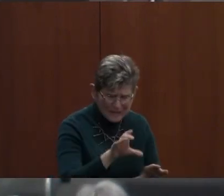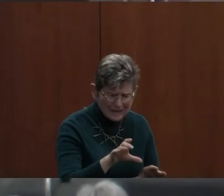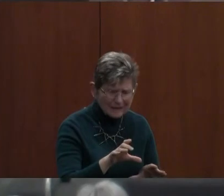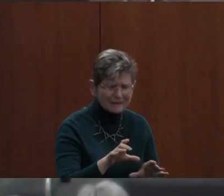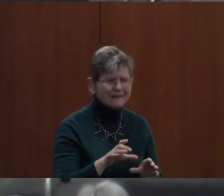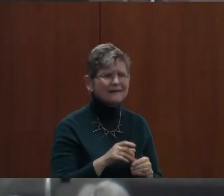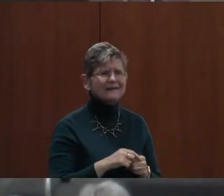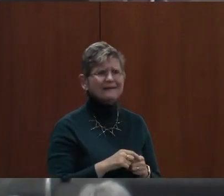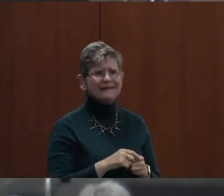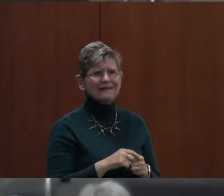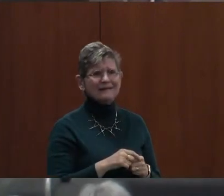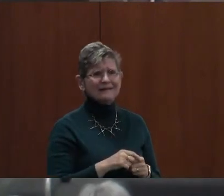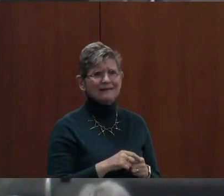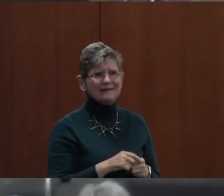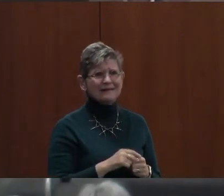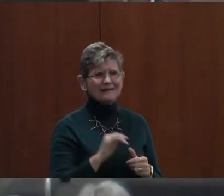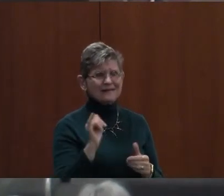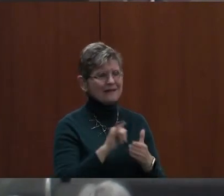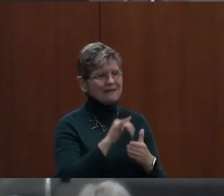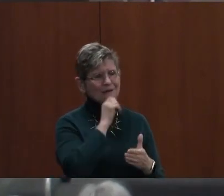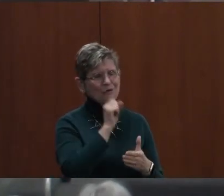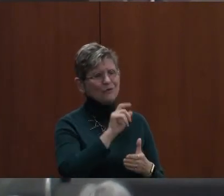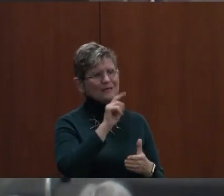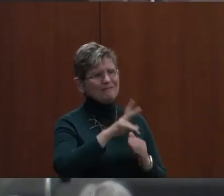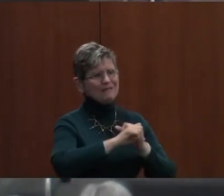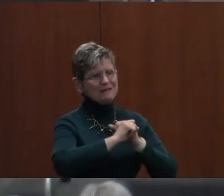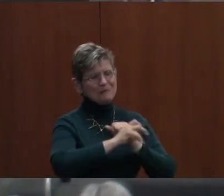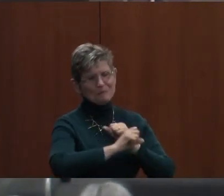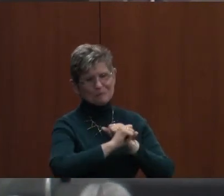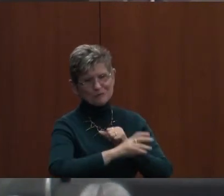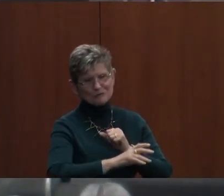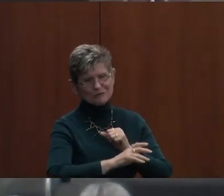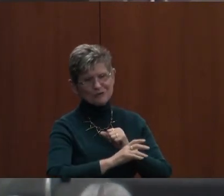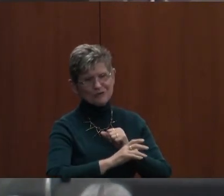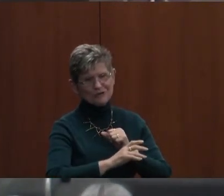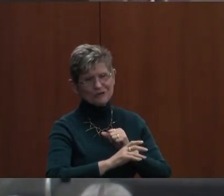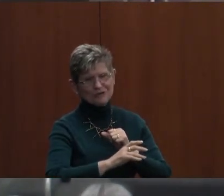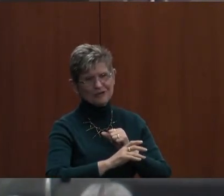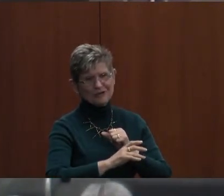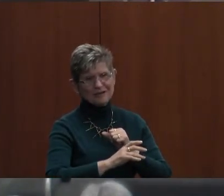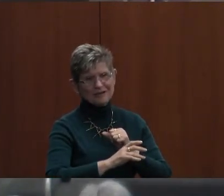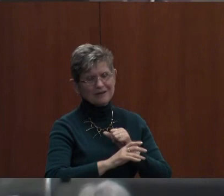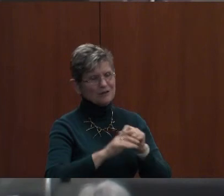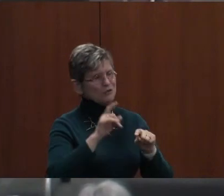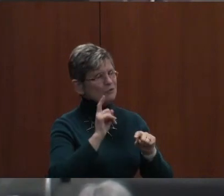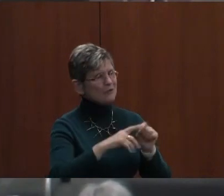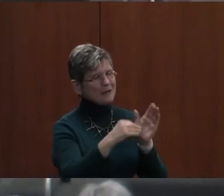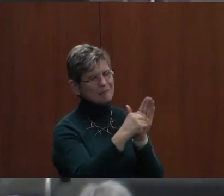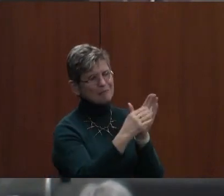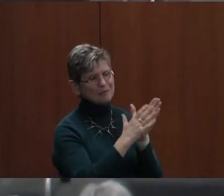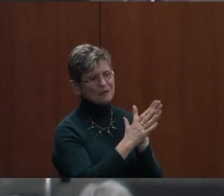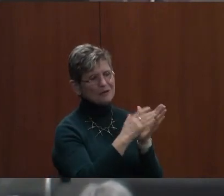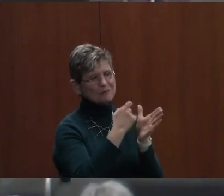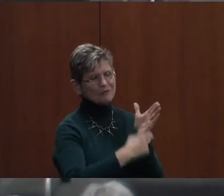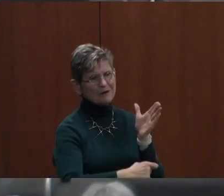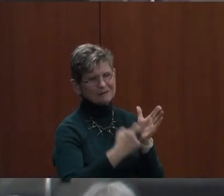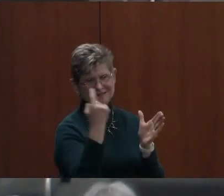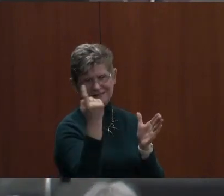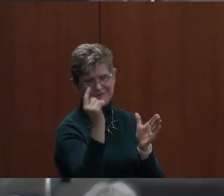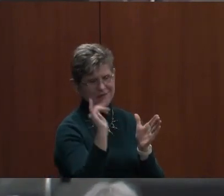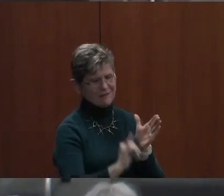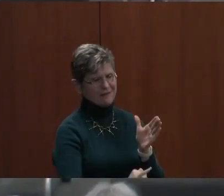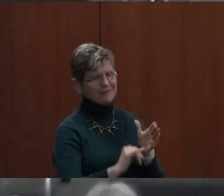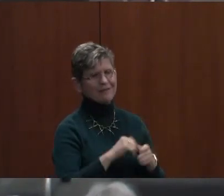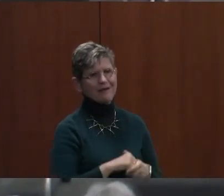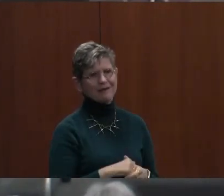everything, it's like that old TV commercial. It's priceless. You can't put a price on things like that.